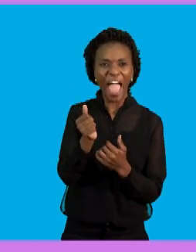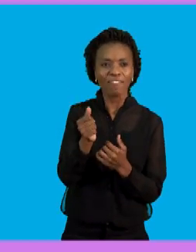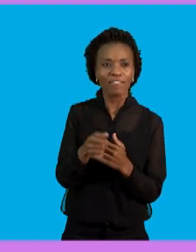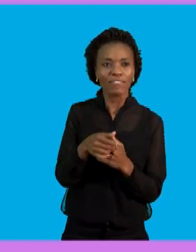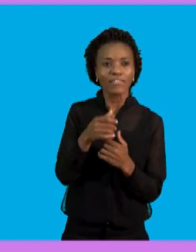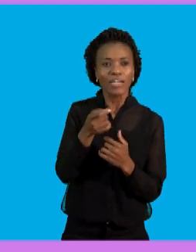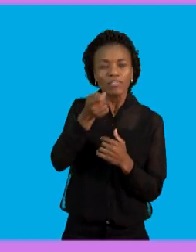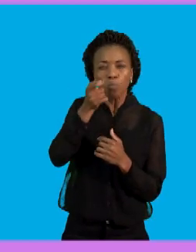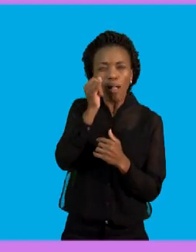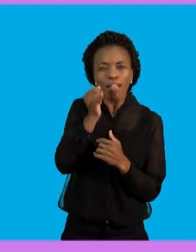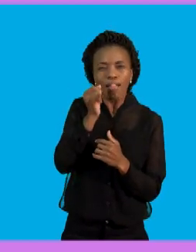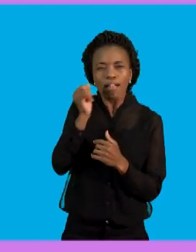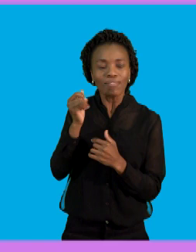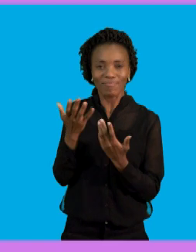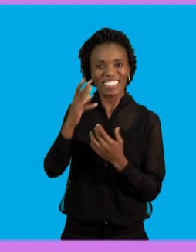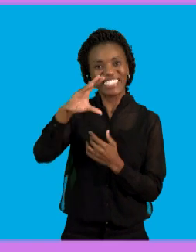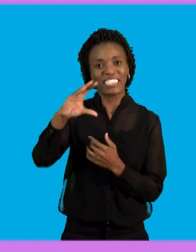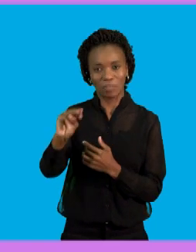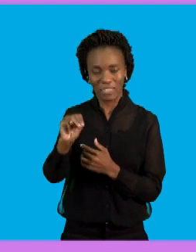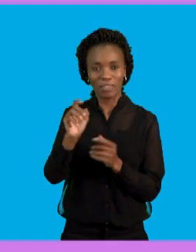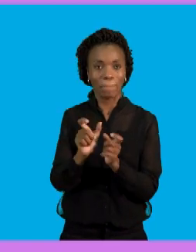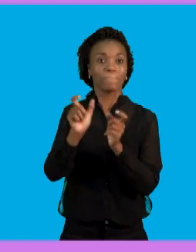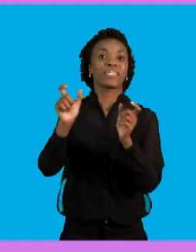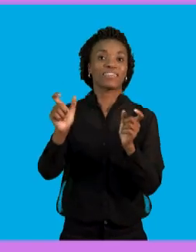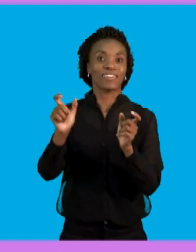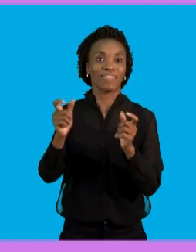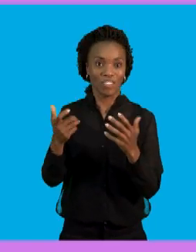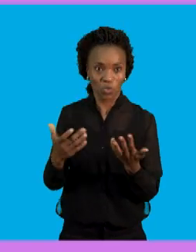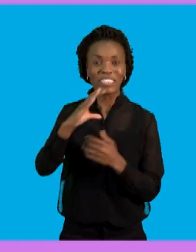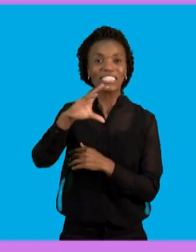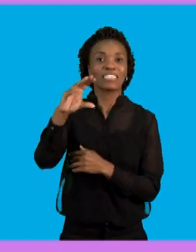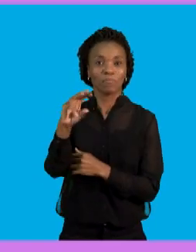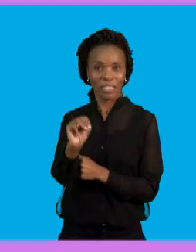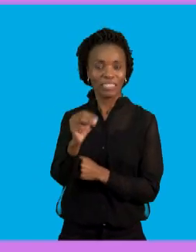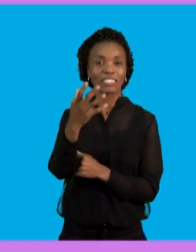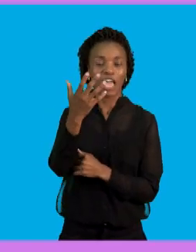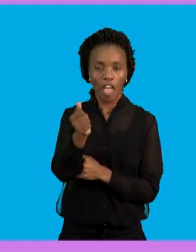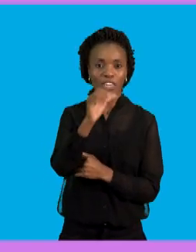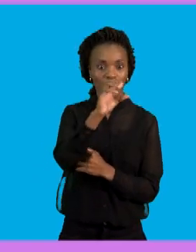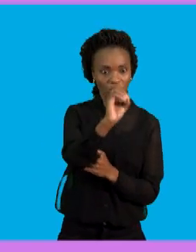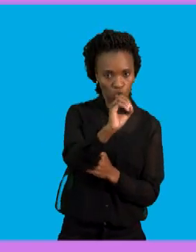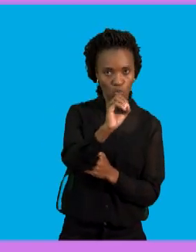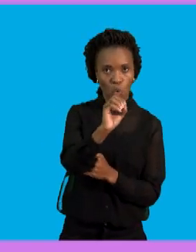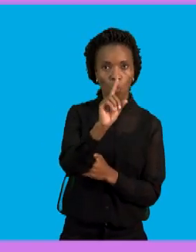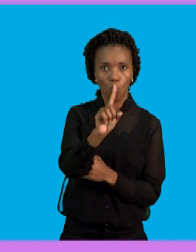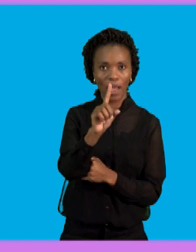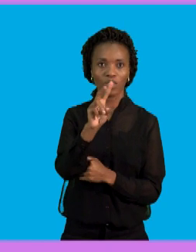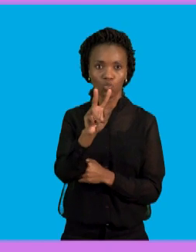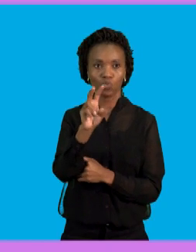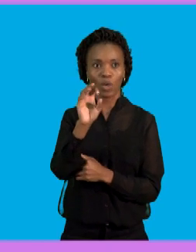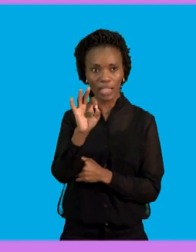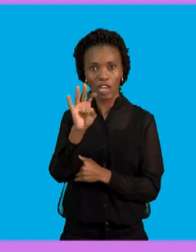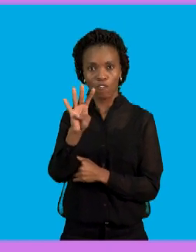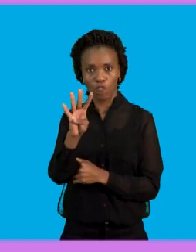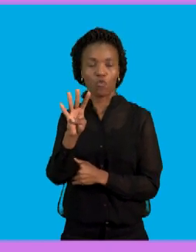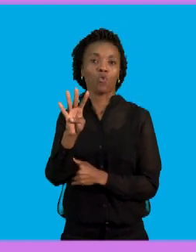won't be having these small values that we are having there. With centimeters, you will have